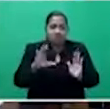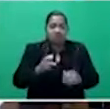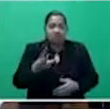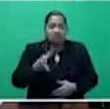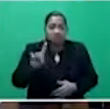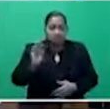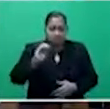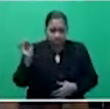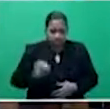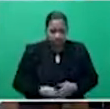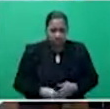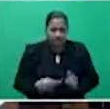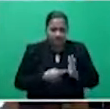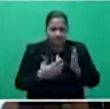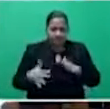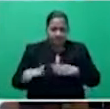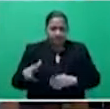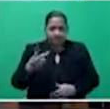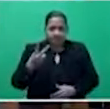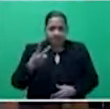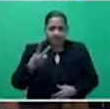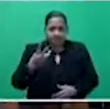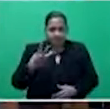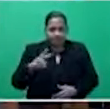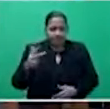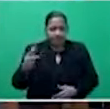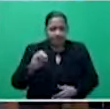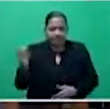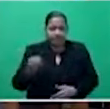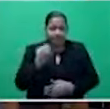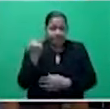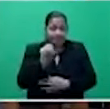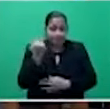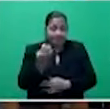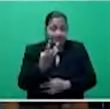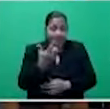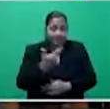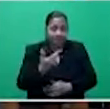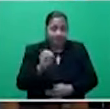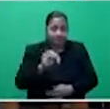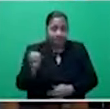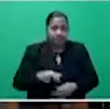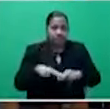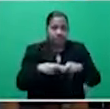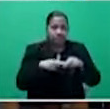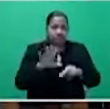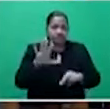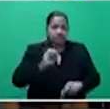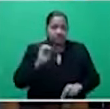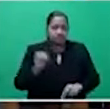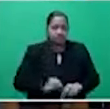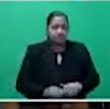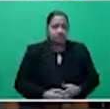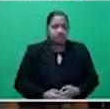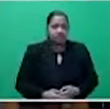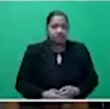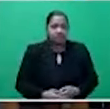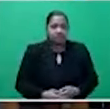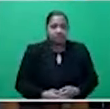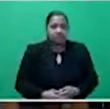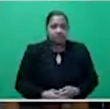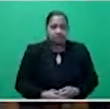31%. Tonga, 38%. Samoa, 17%. Fiji, 5%. Mr.